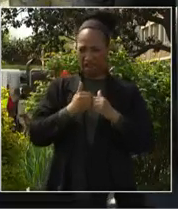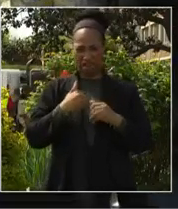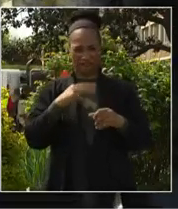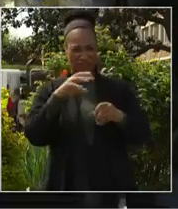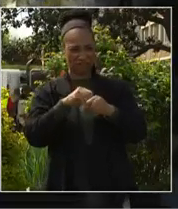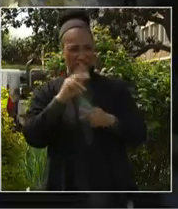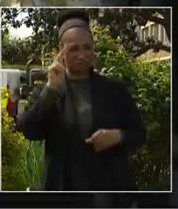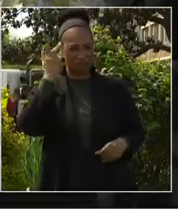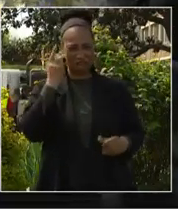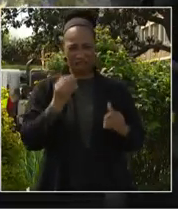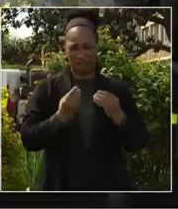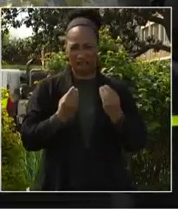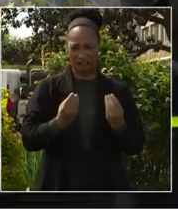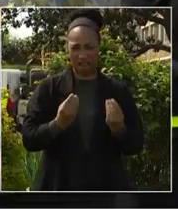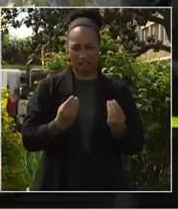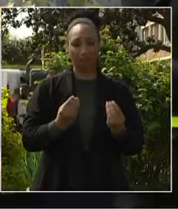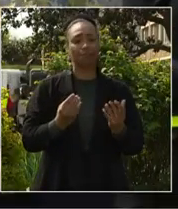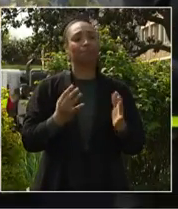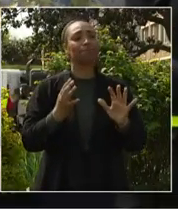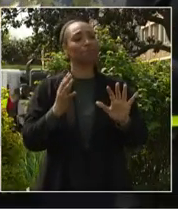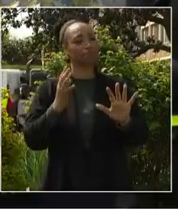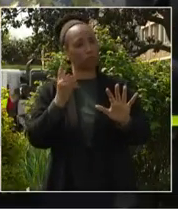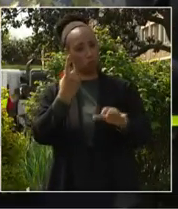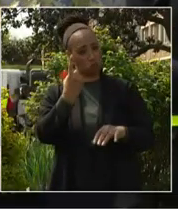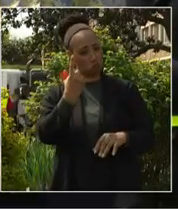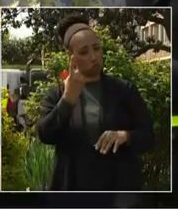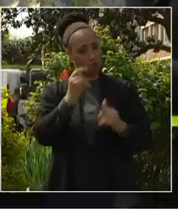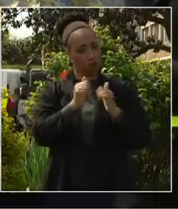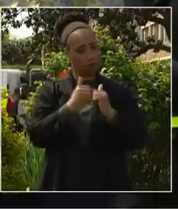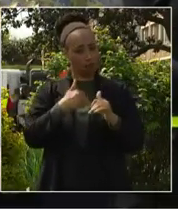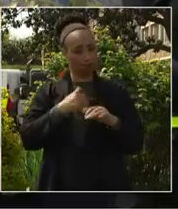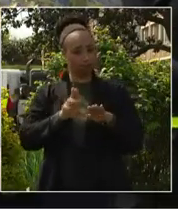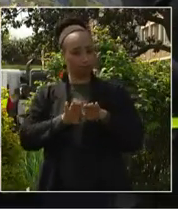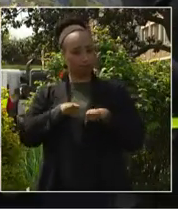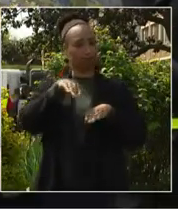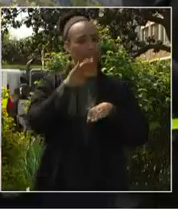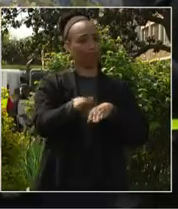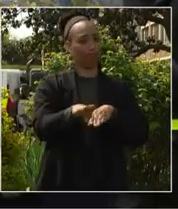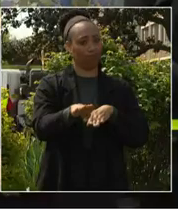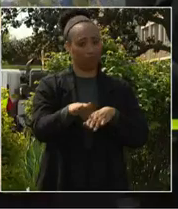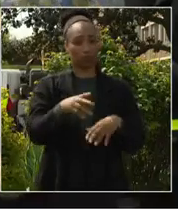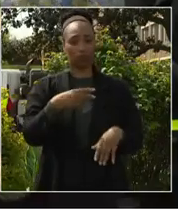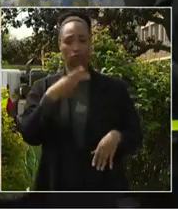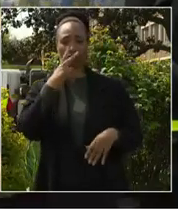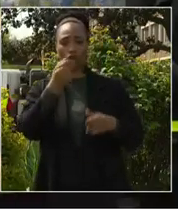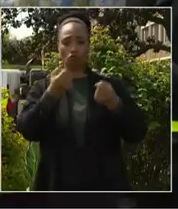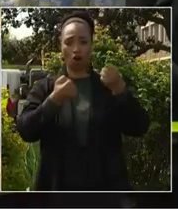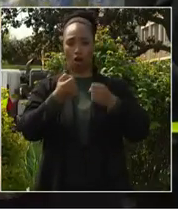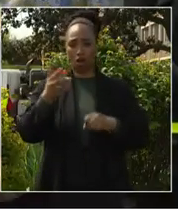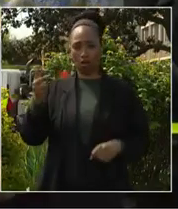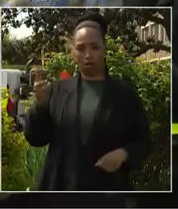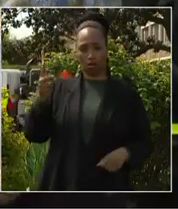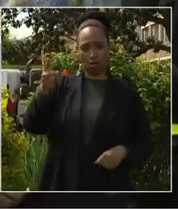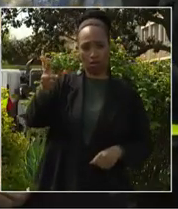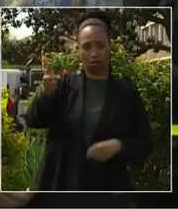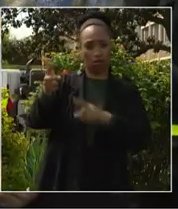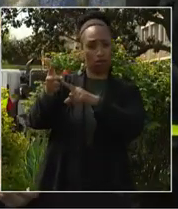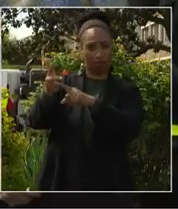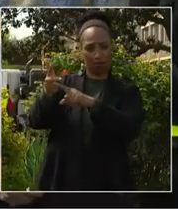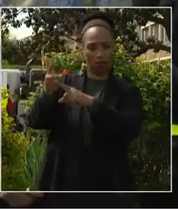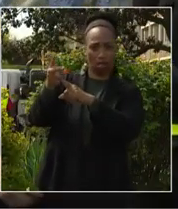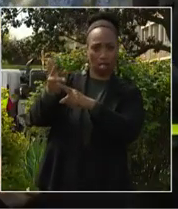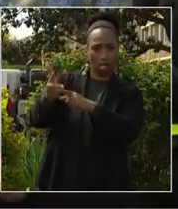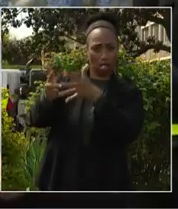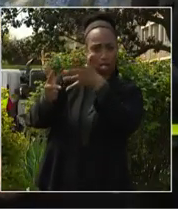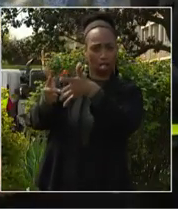about one of the ways I got involved was because of an abandoned vehicle. Part of the reason I'm mayor now